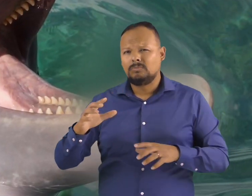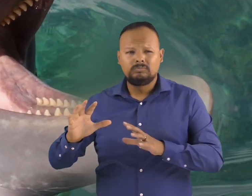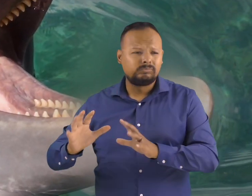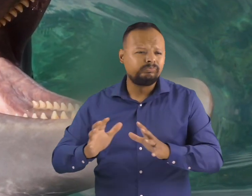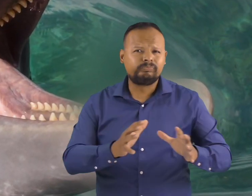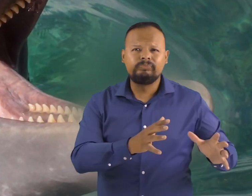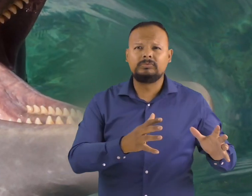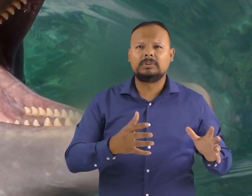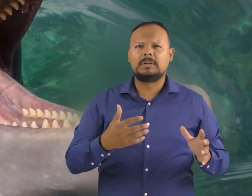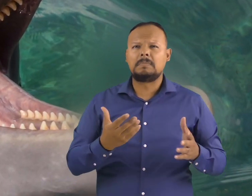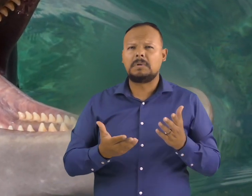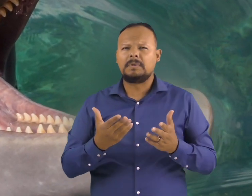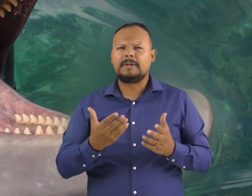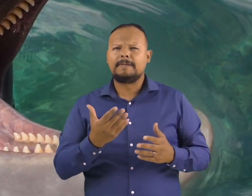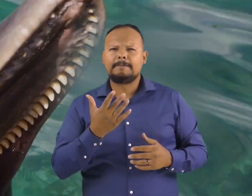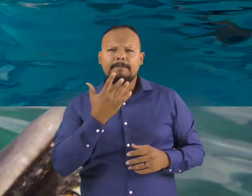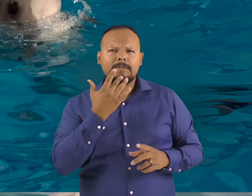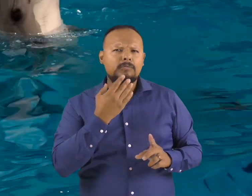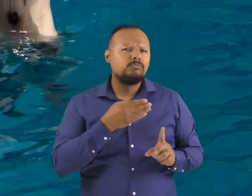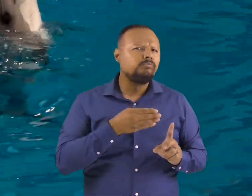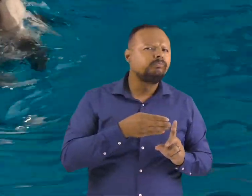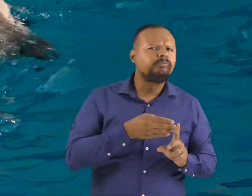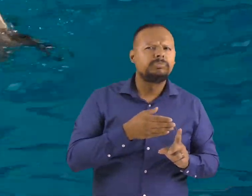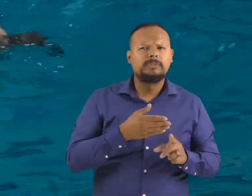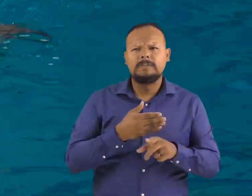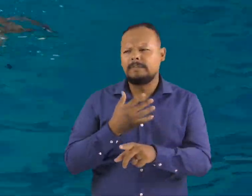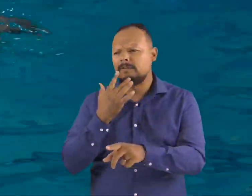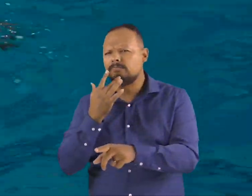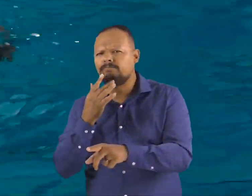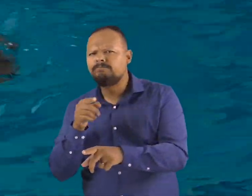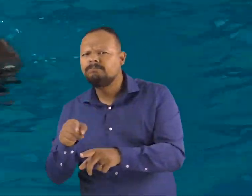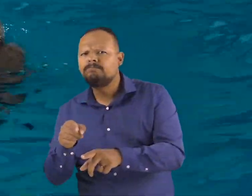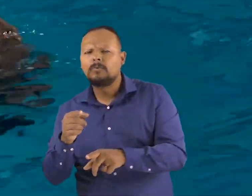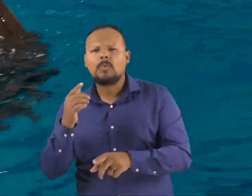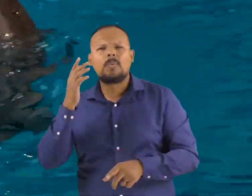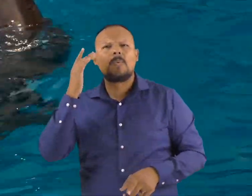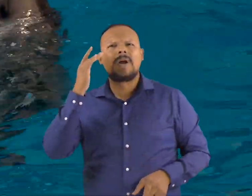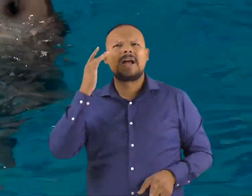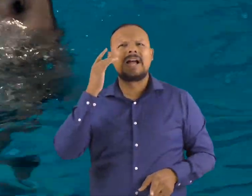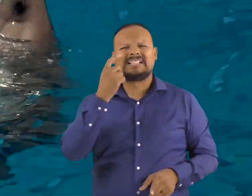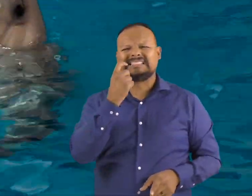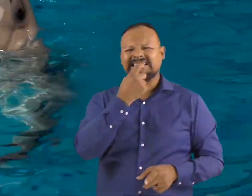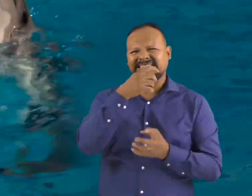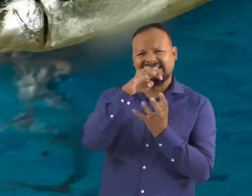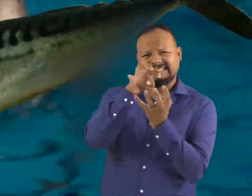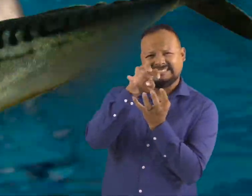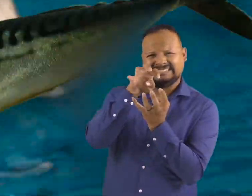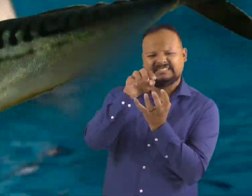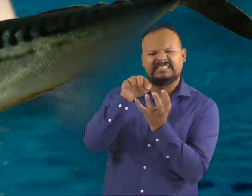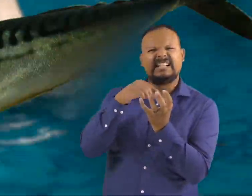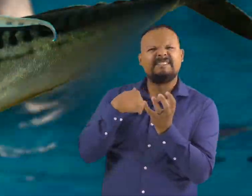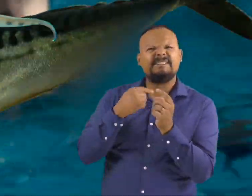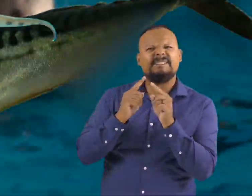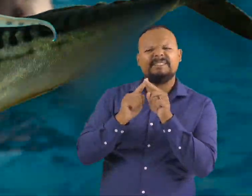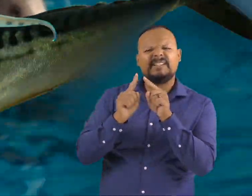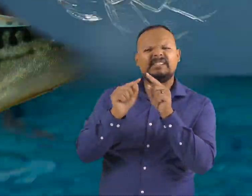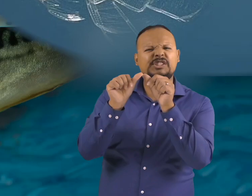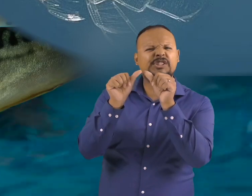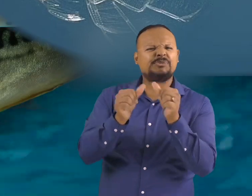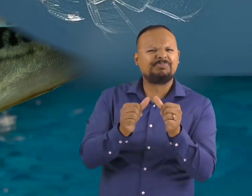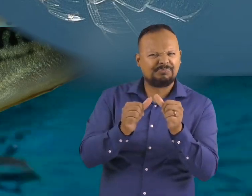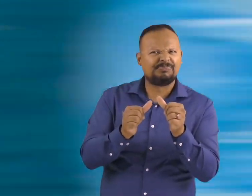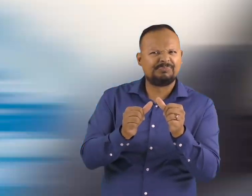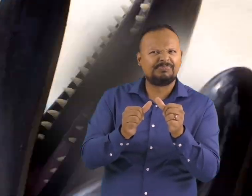their teeth are different shapes. For example, bottlenose dolphins generally eat many fish, squid,